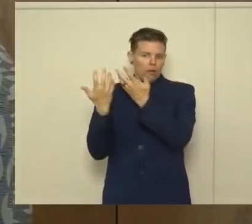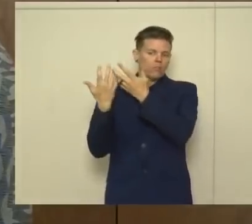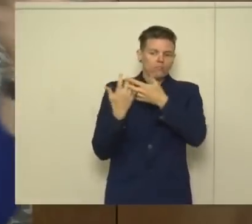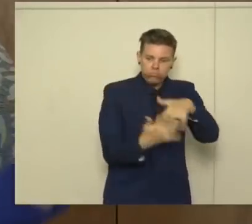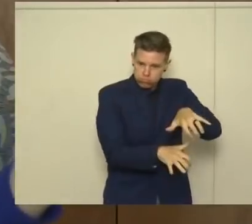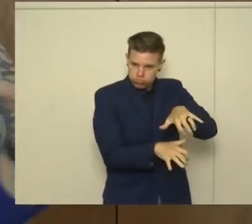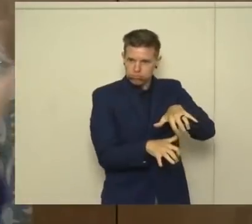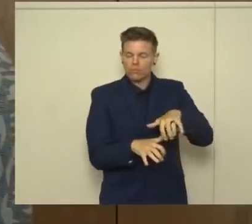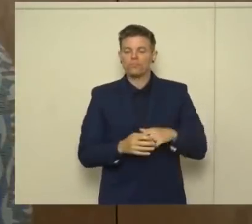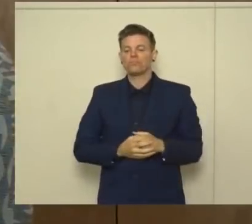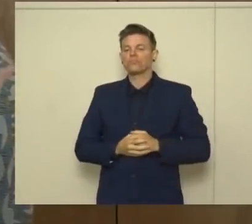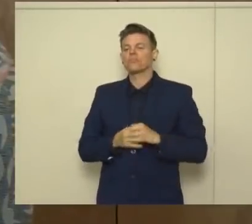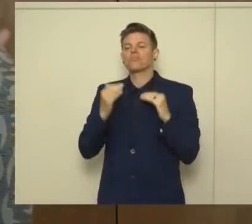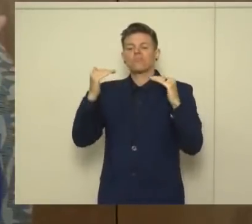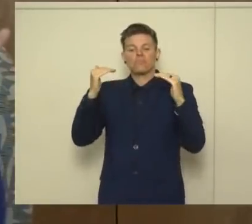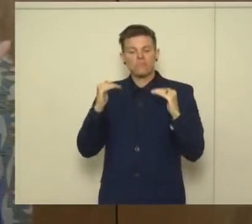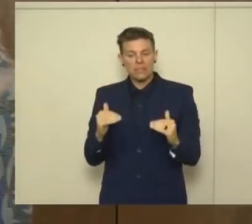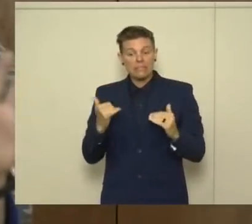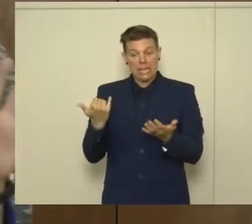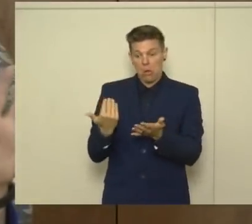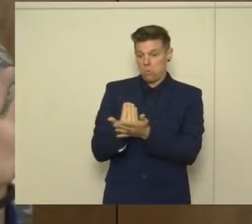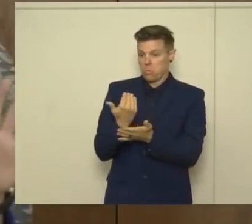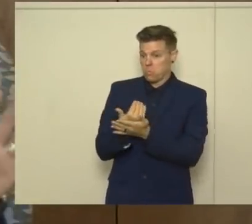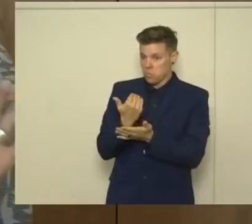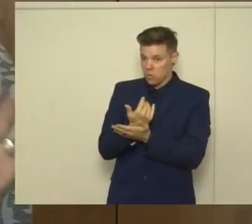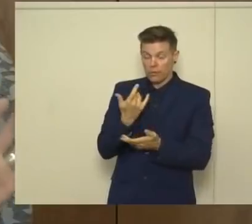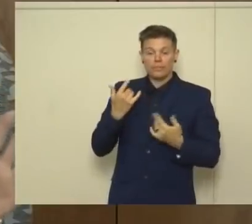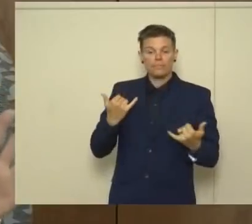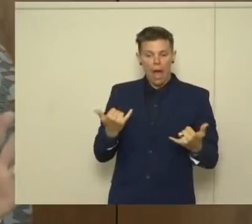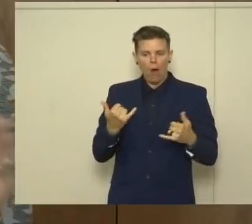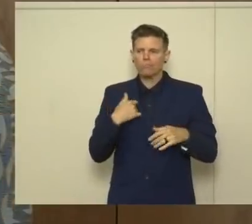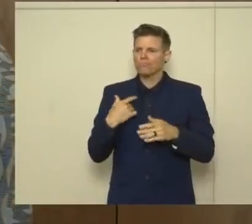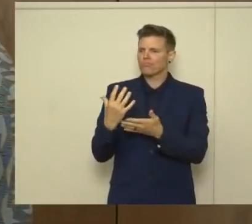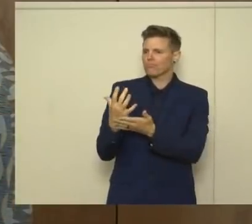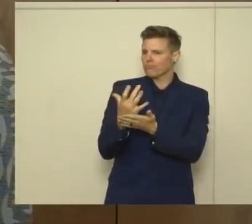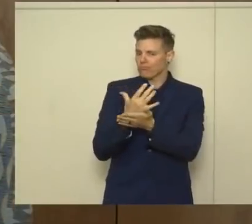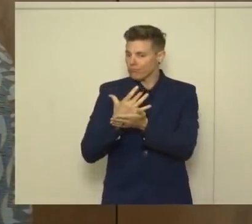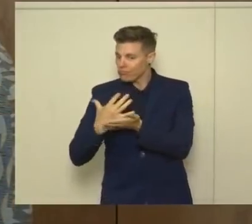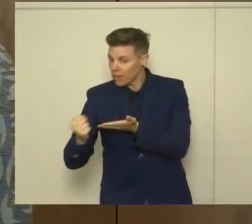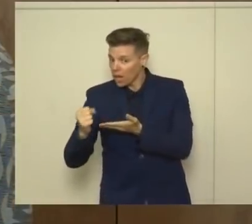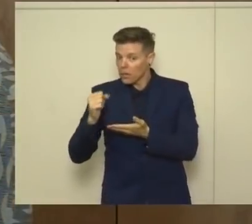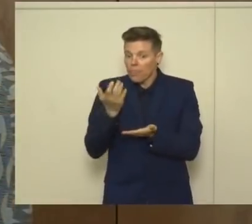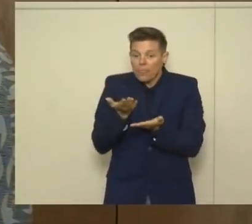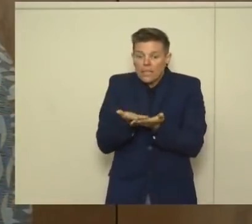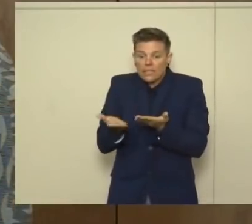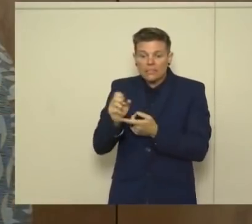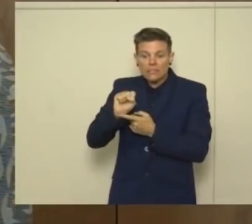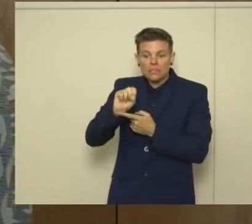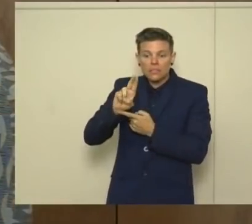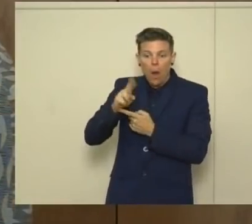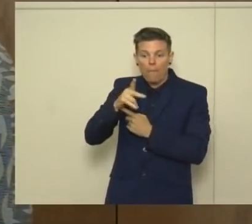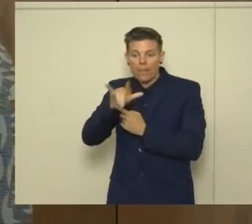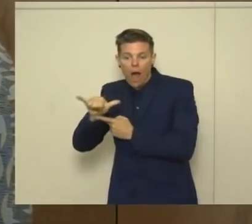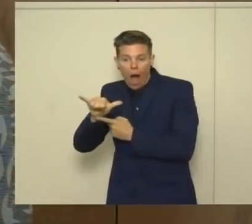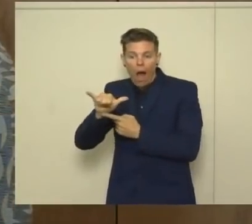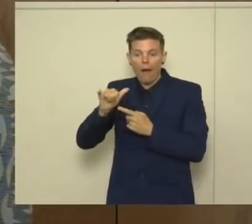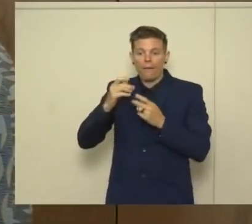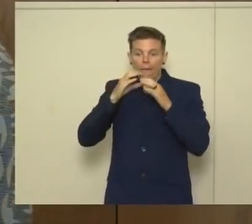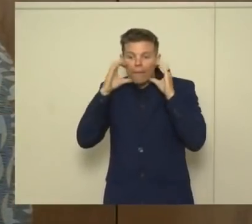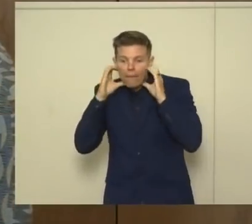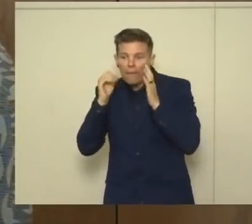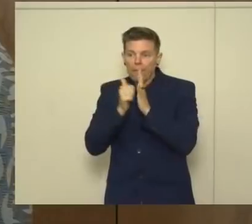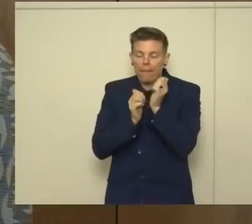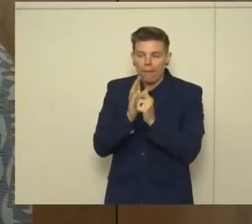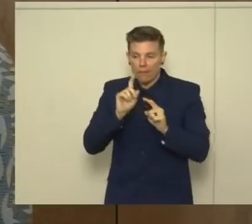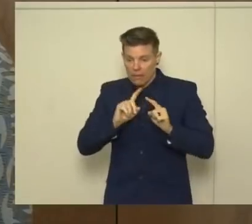supplies, then we actually push our tests to other partners. This is a state, frankly, that